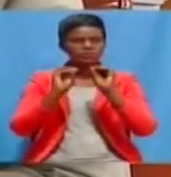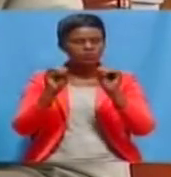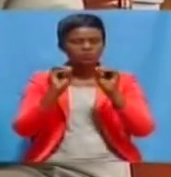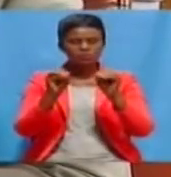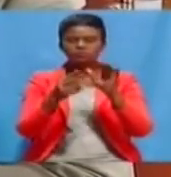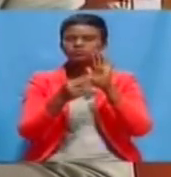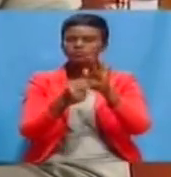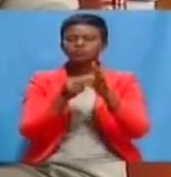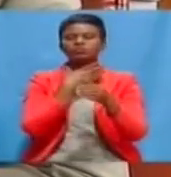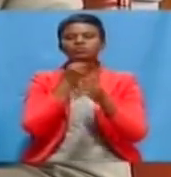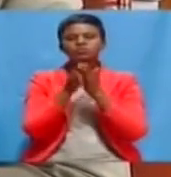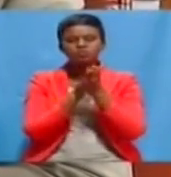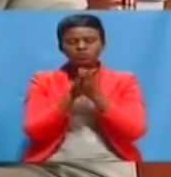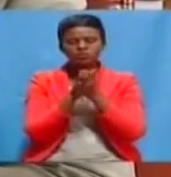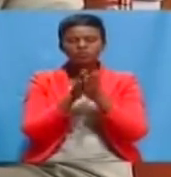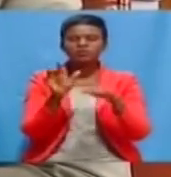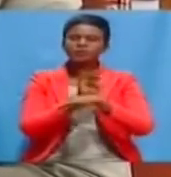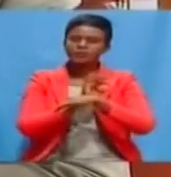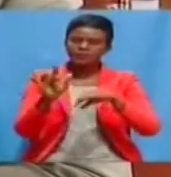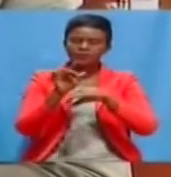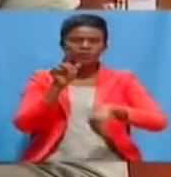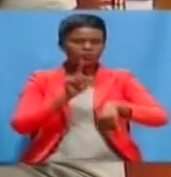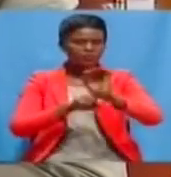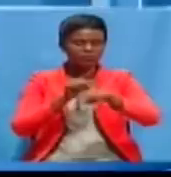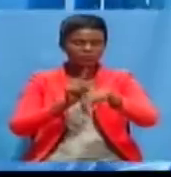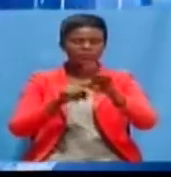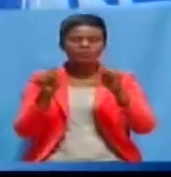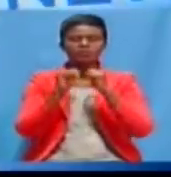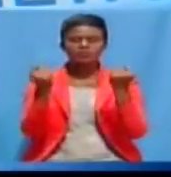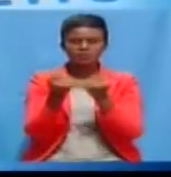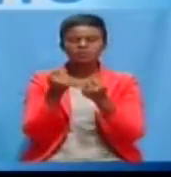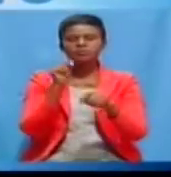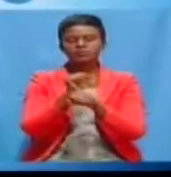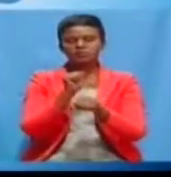showing interest in the vacant Cameroon national football team job.